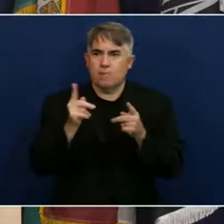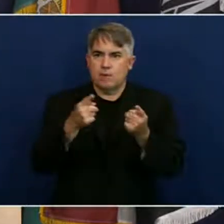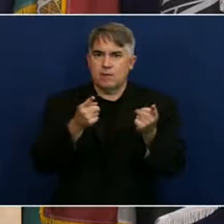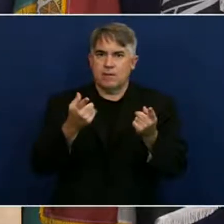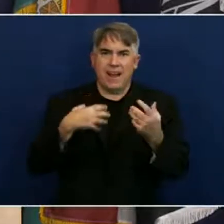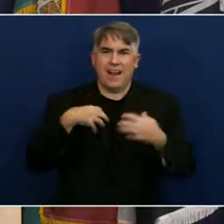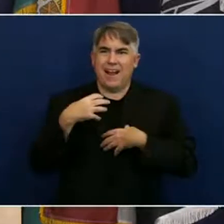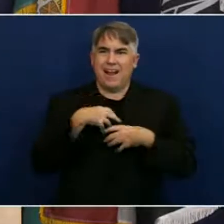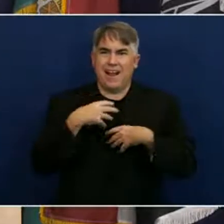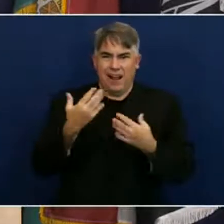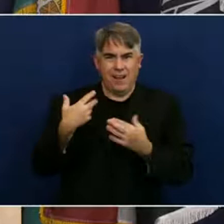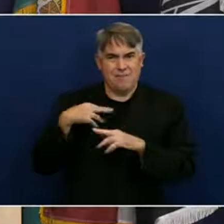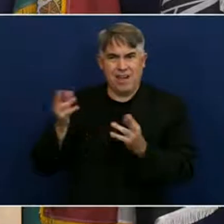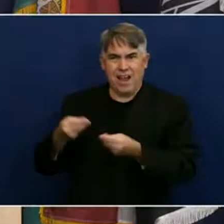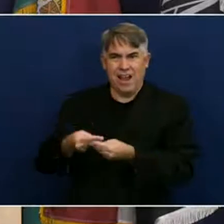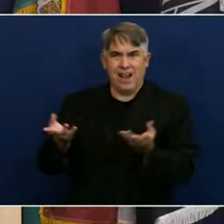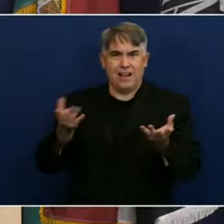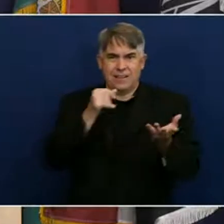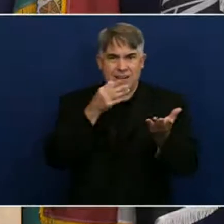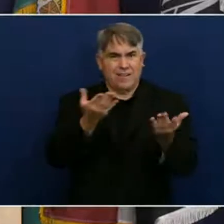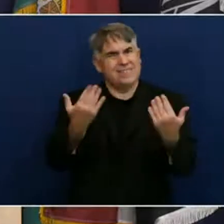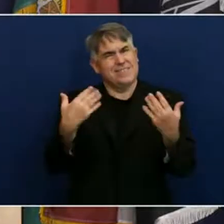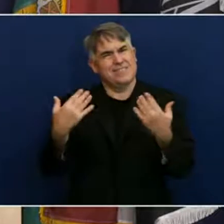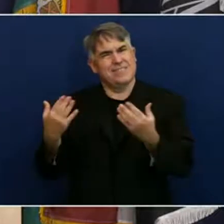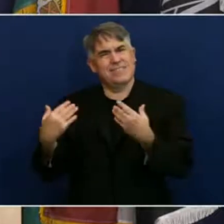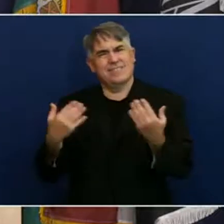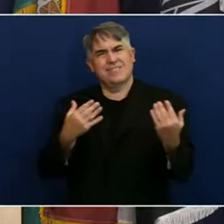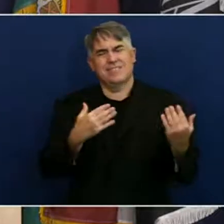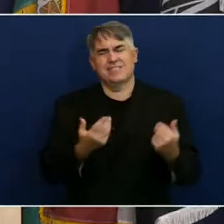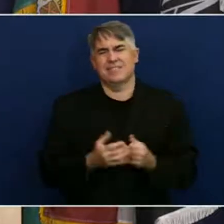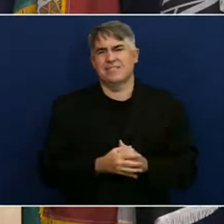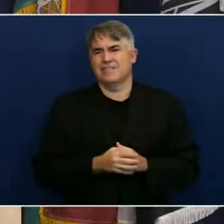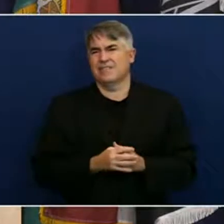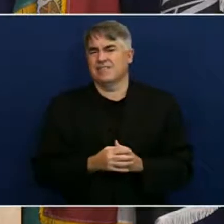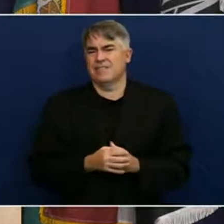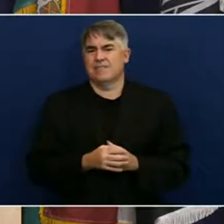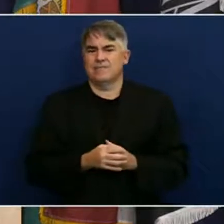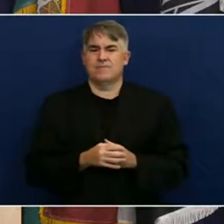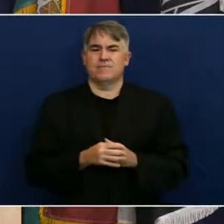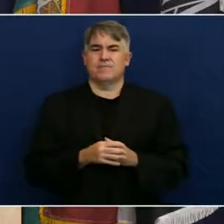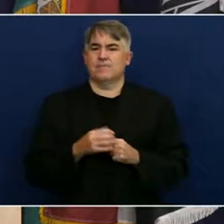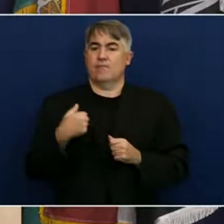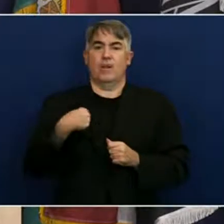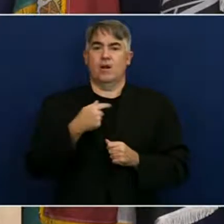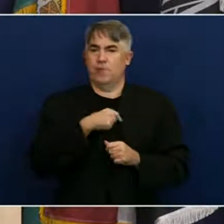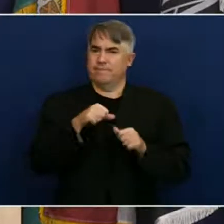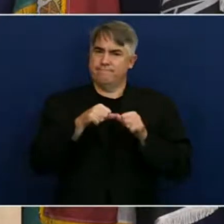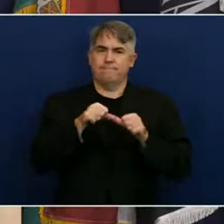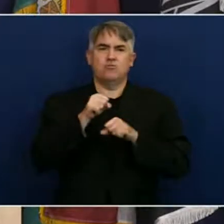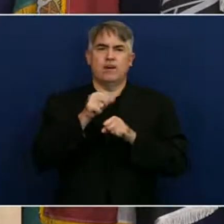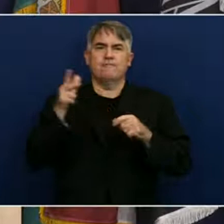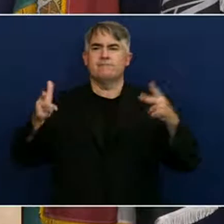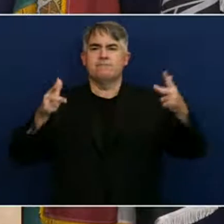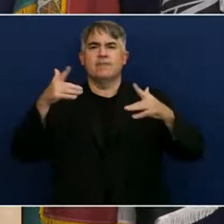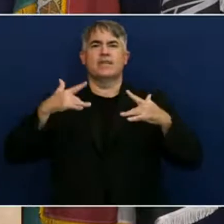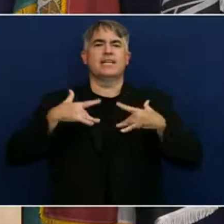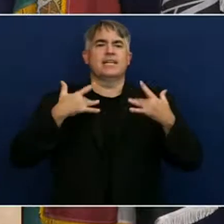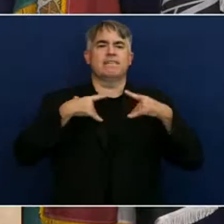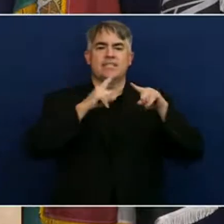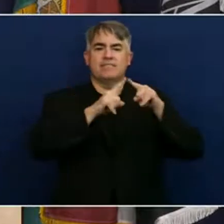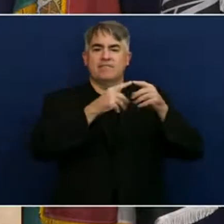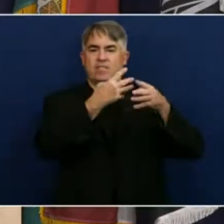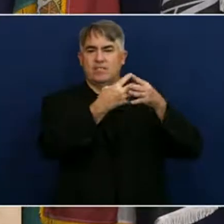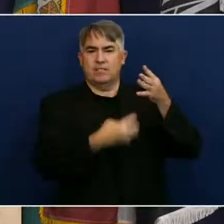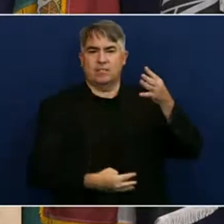going to continue to expand that operation, continue to provide more opportunities, working with various entities, with businesses,